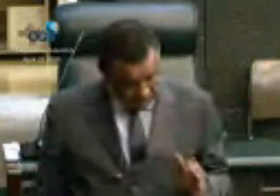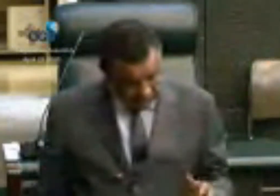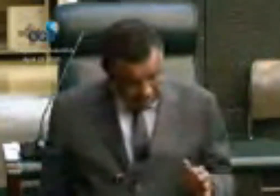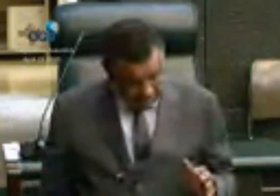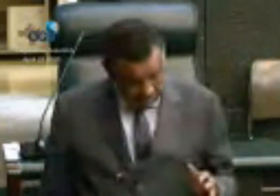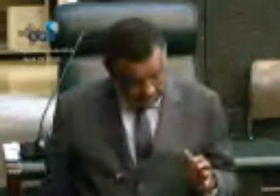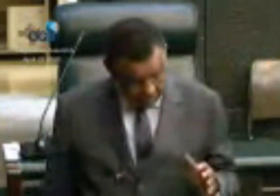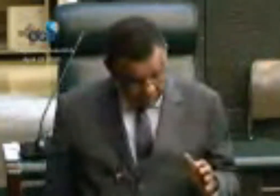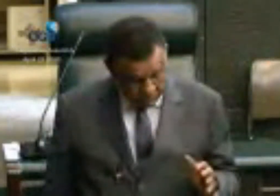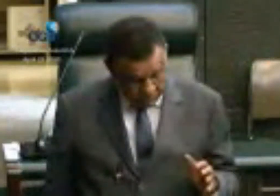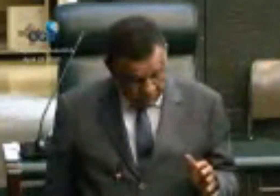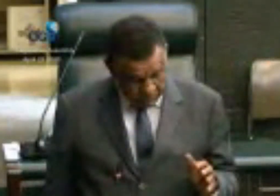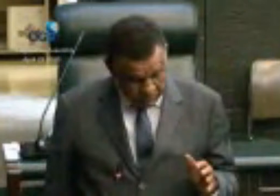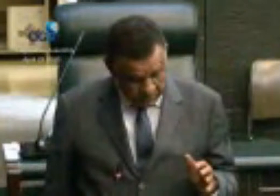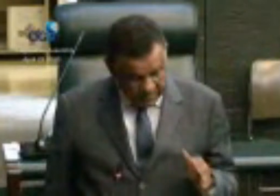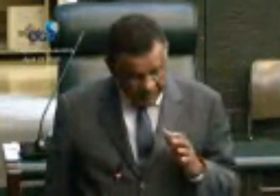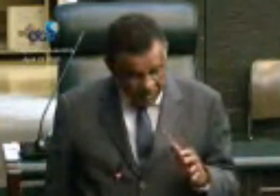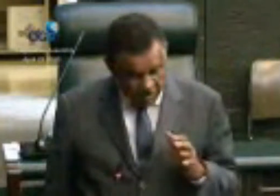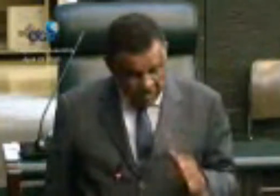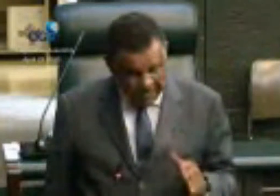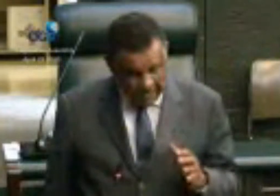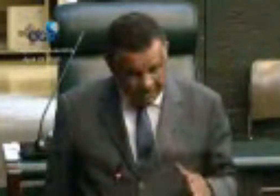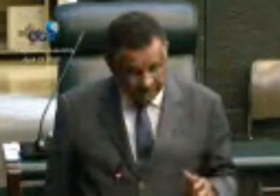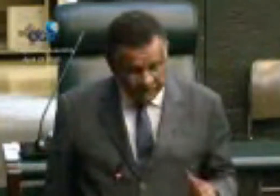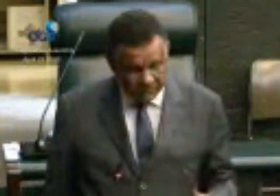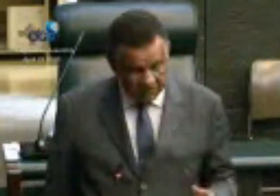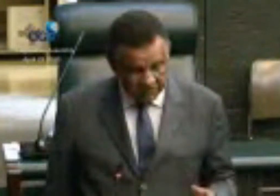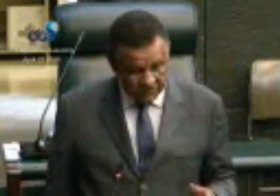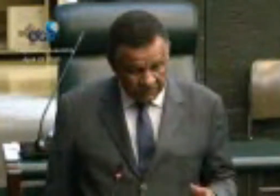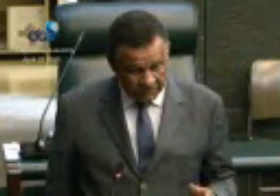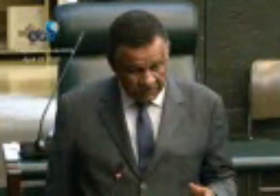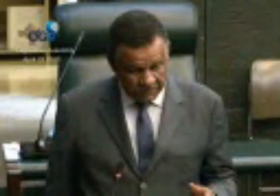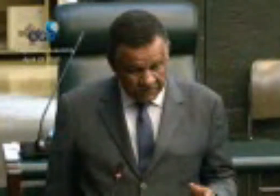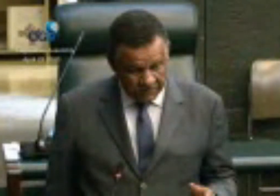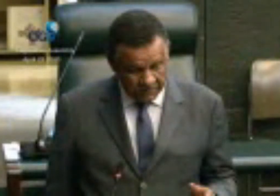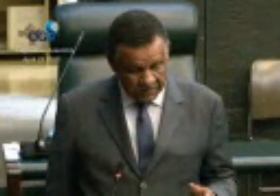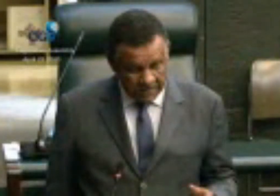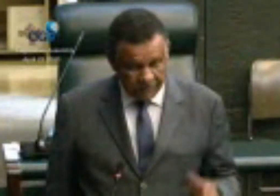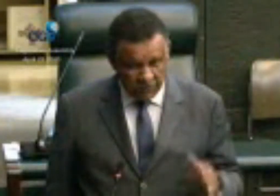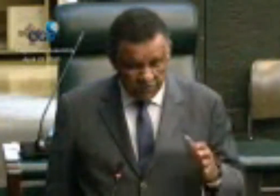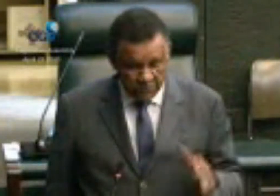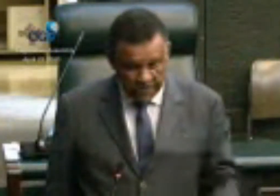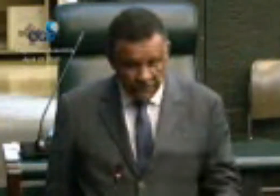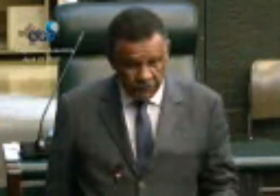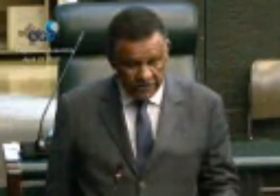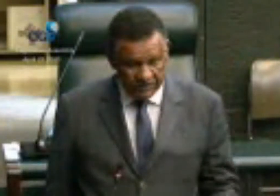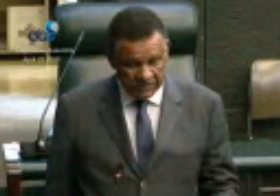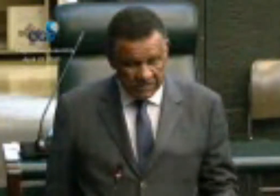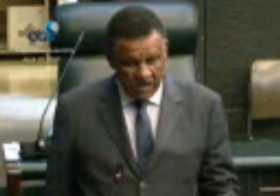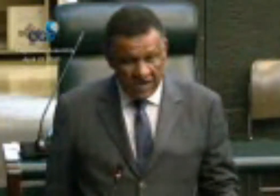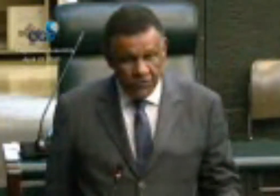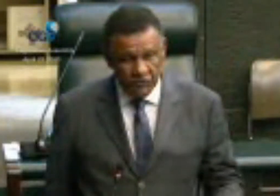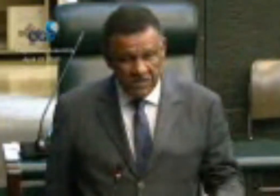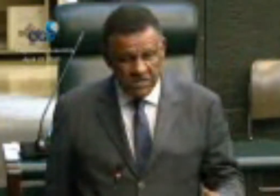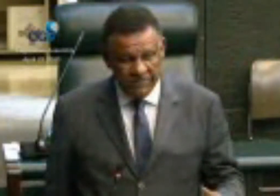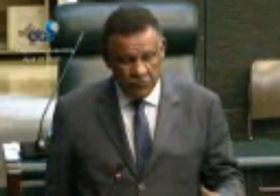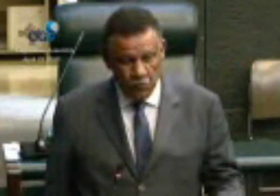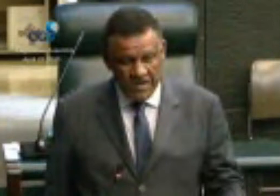never in our lives have we been through this. I don't think we ever will again.